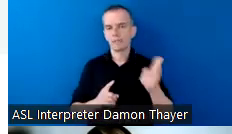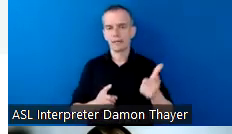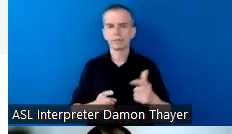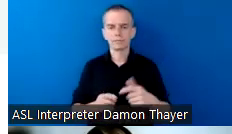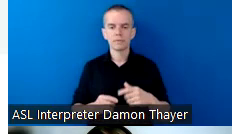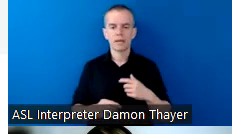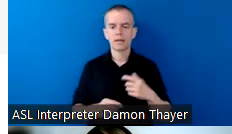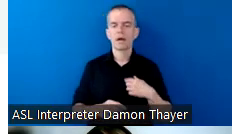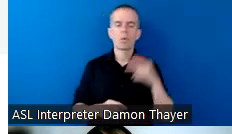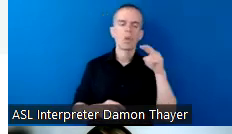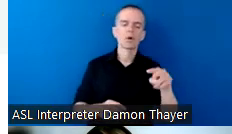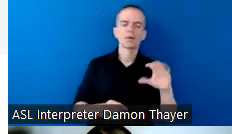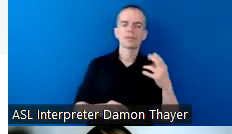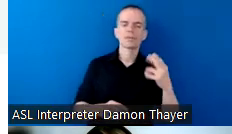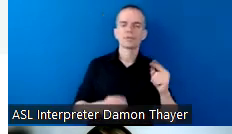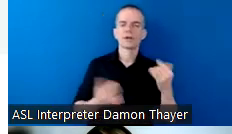chat.